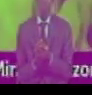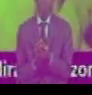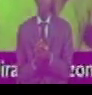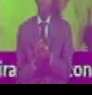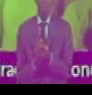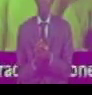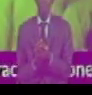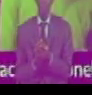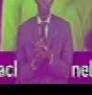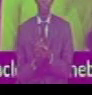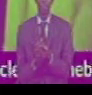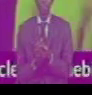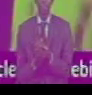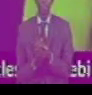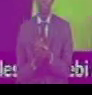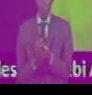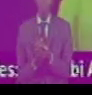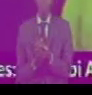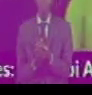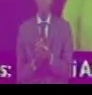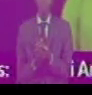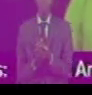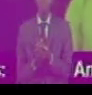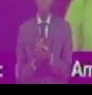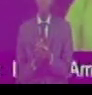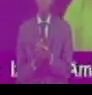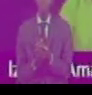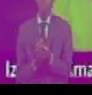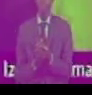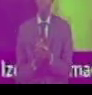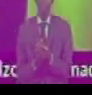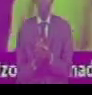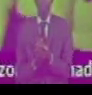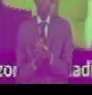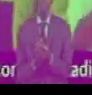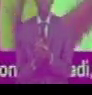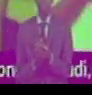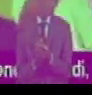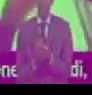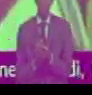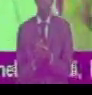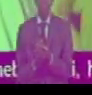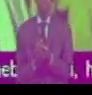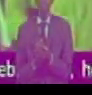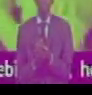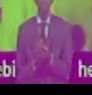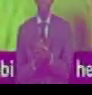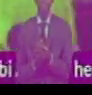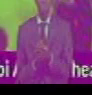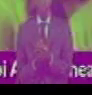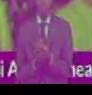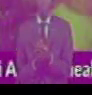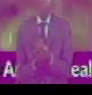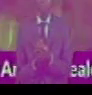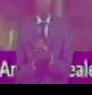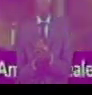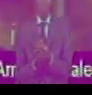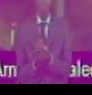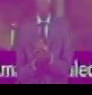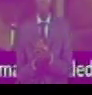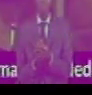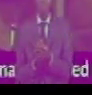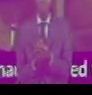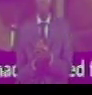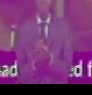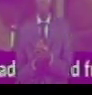covered group of district. Akwa Ibom State, Uyo Region, Nigeria. Ubo nga nyena basi Kenyon Jesus